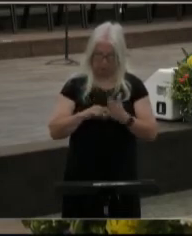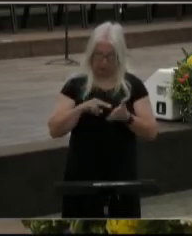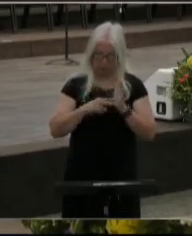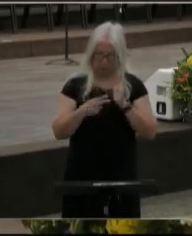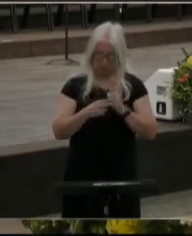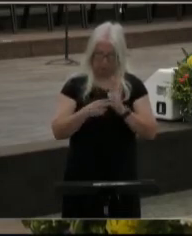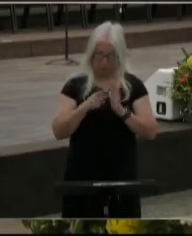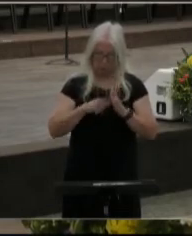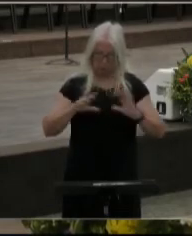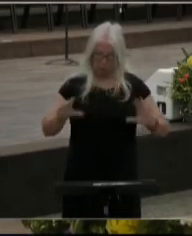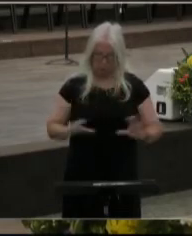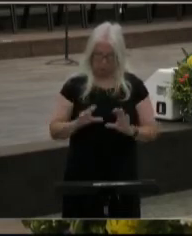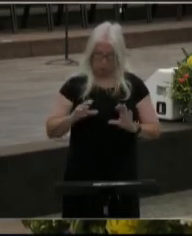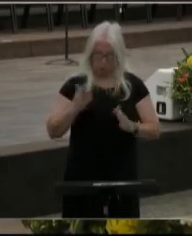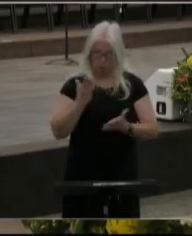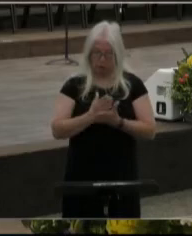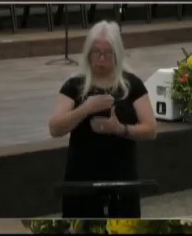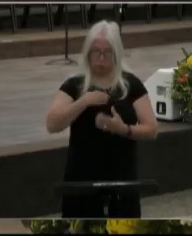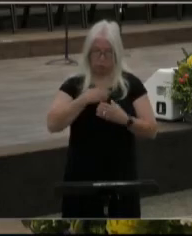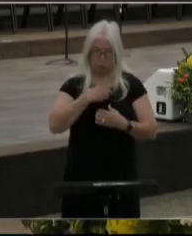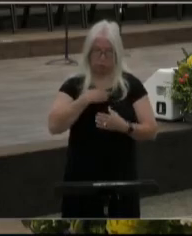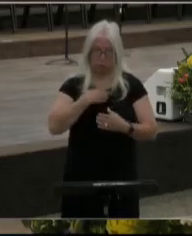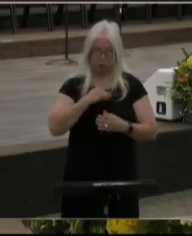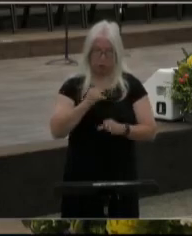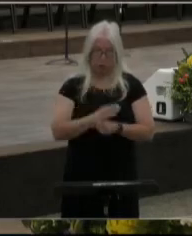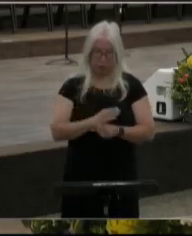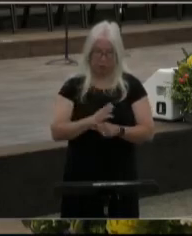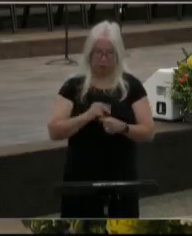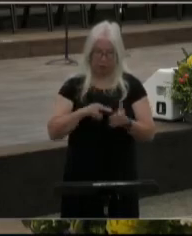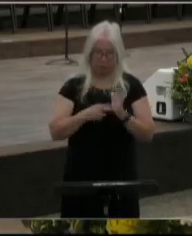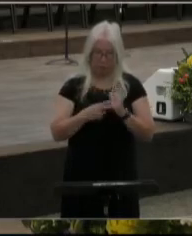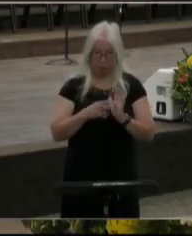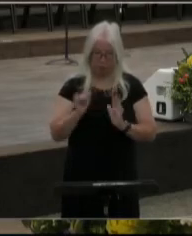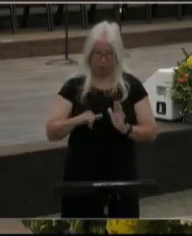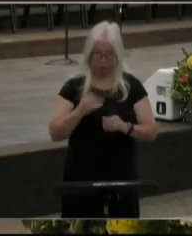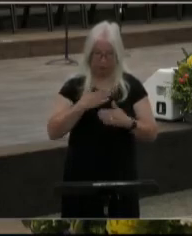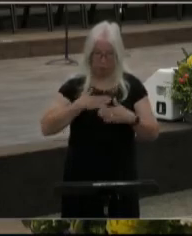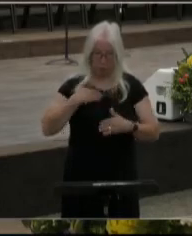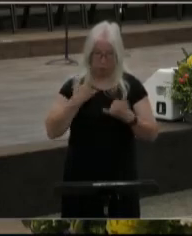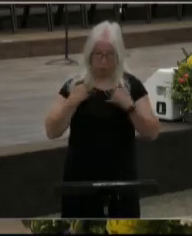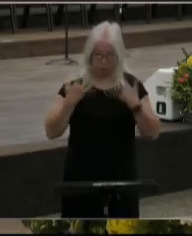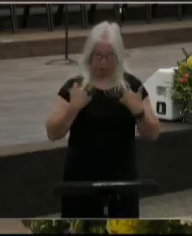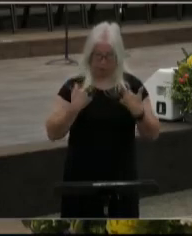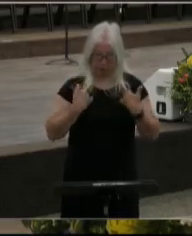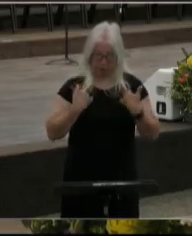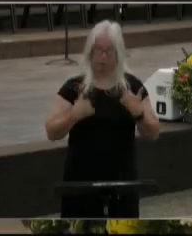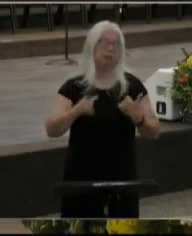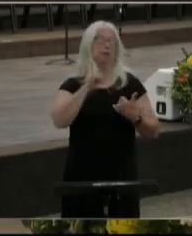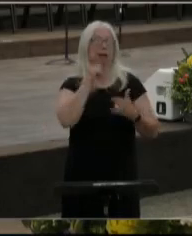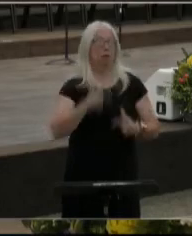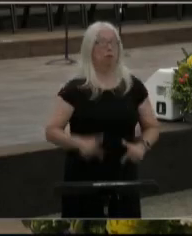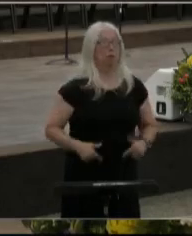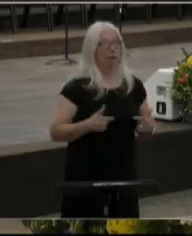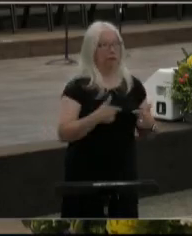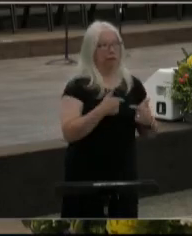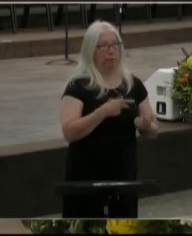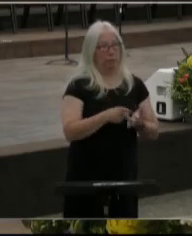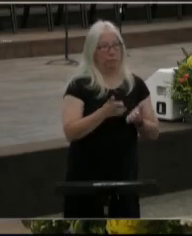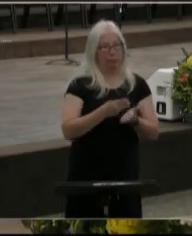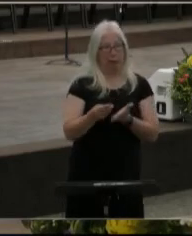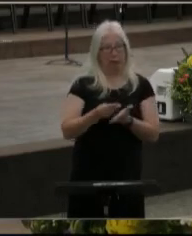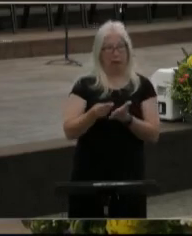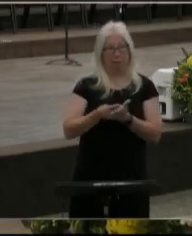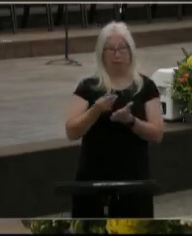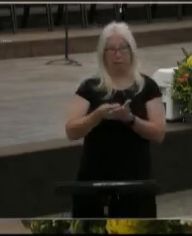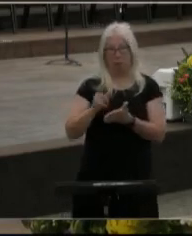purpose in what we do. Stop griping about our jobs. Find purpose in it. Find joy in it. Lord, not to live for the paycheck of